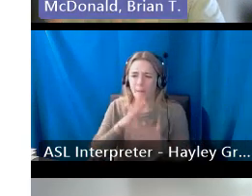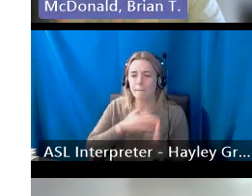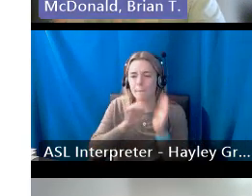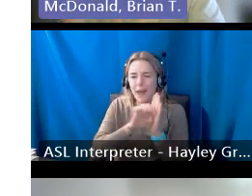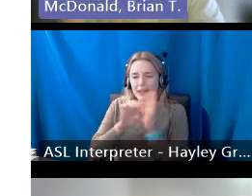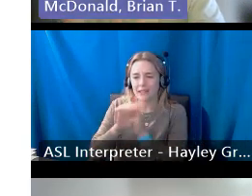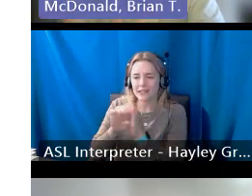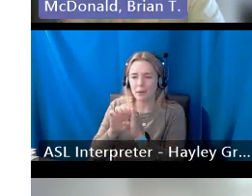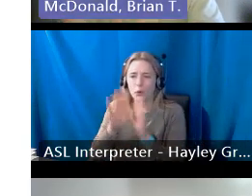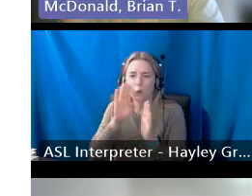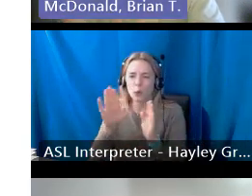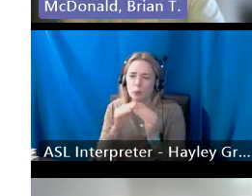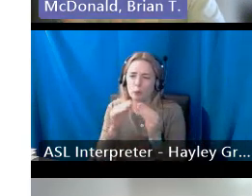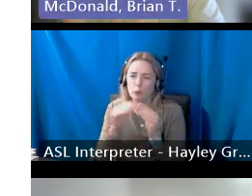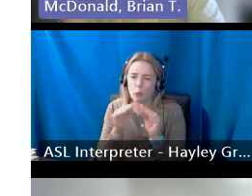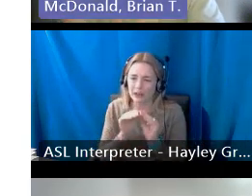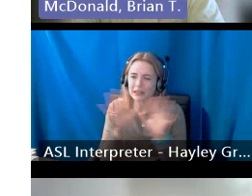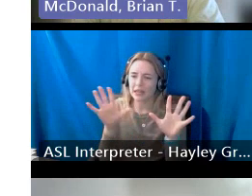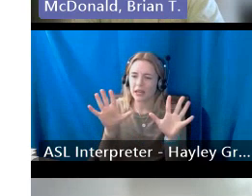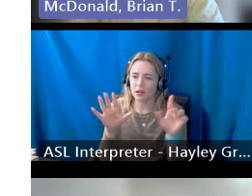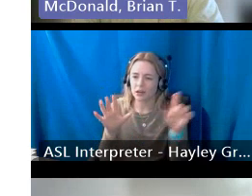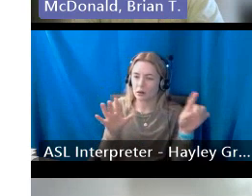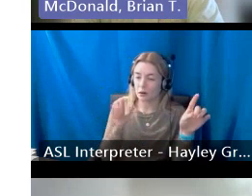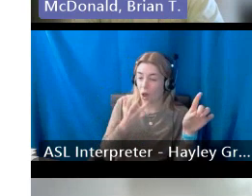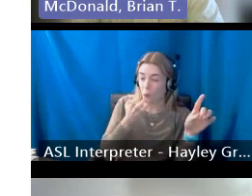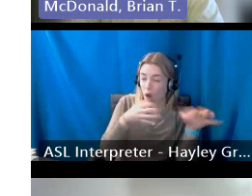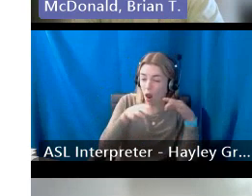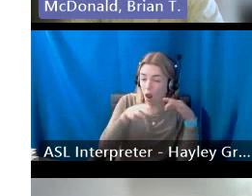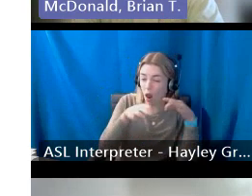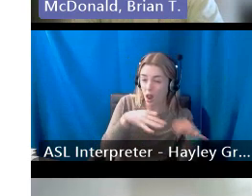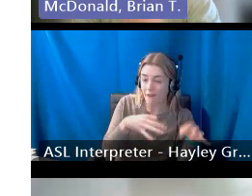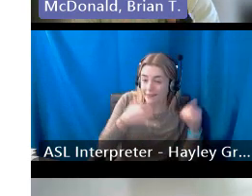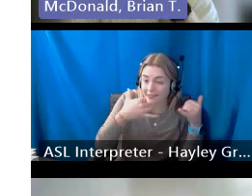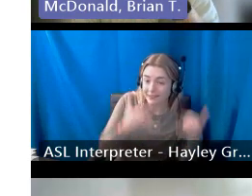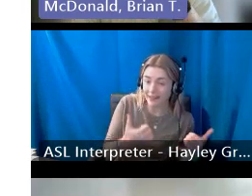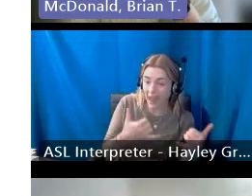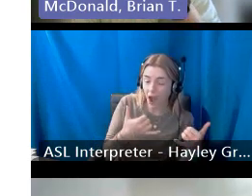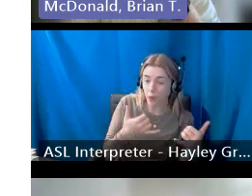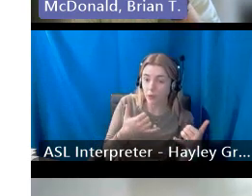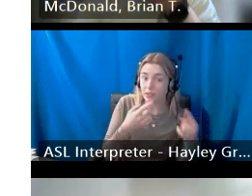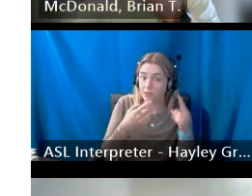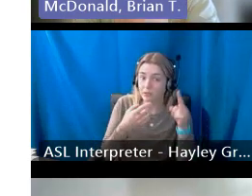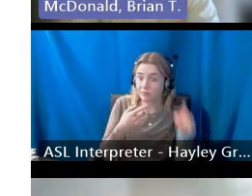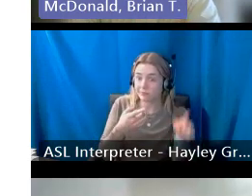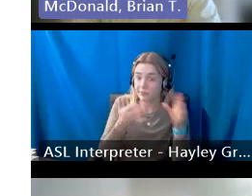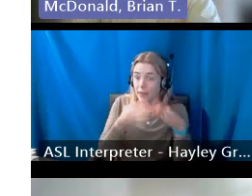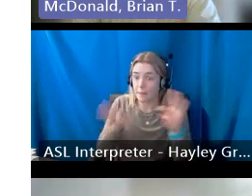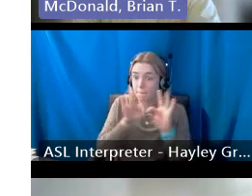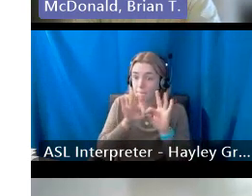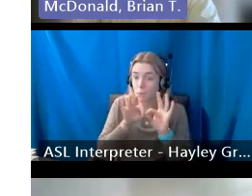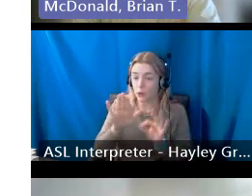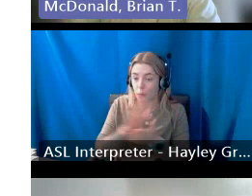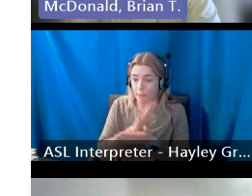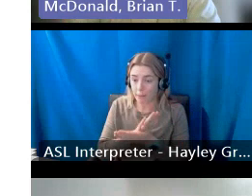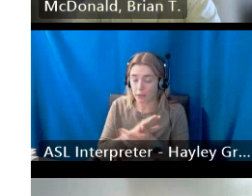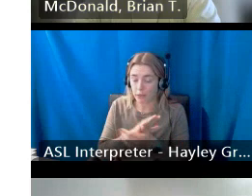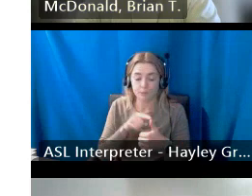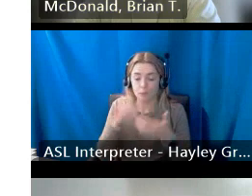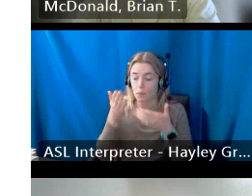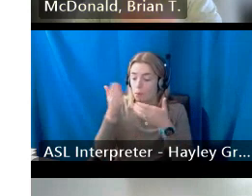But that's why I'm going into this piece now, because this is a really important part of your paper. You've done your